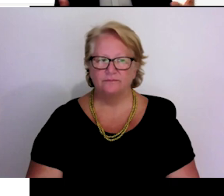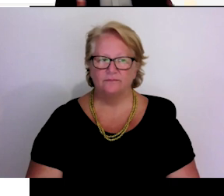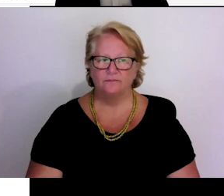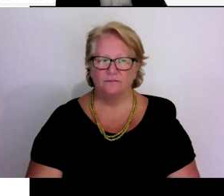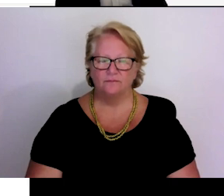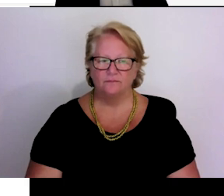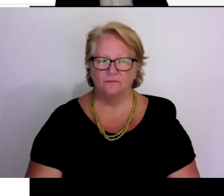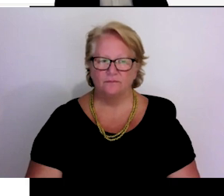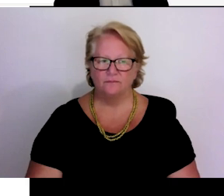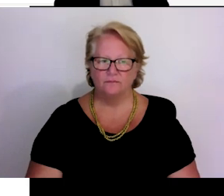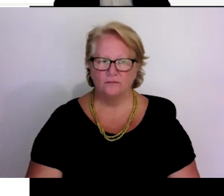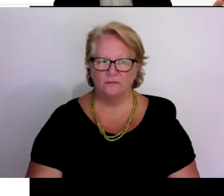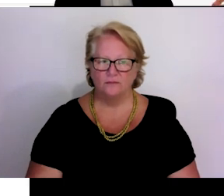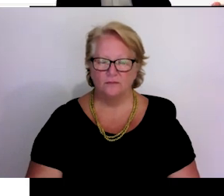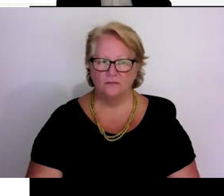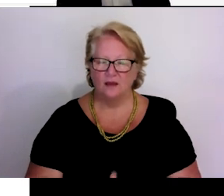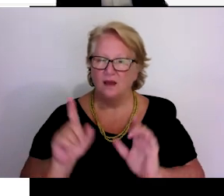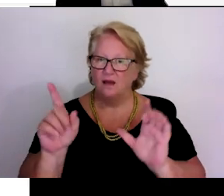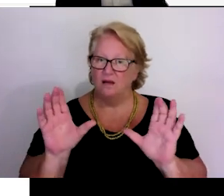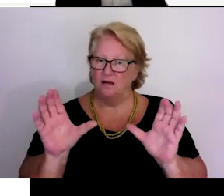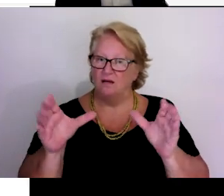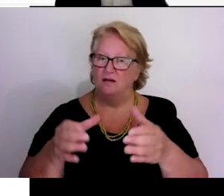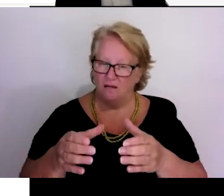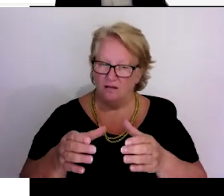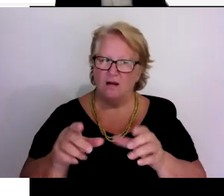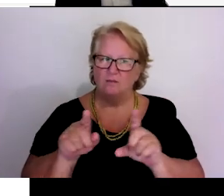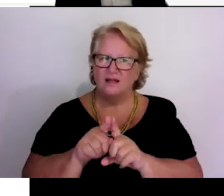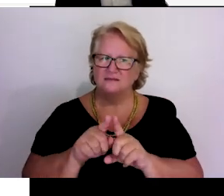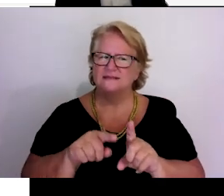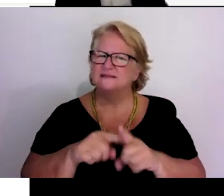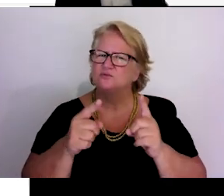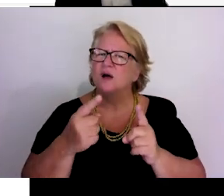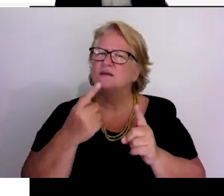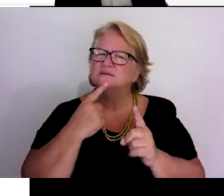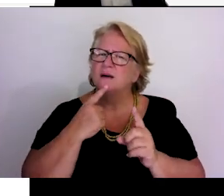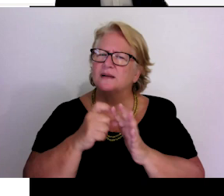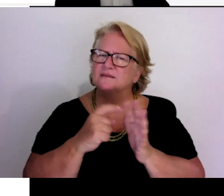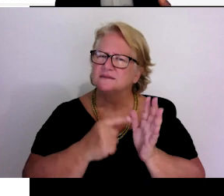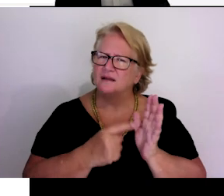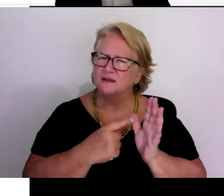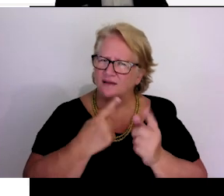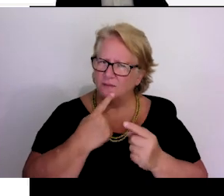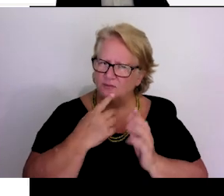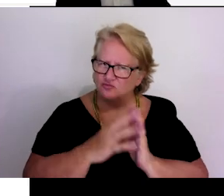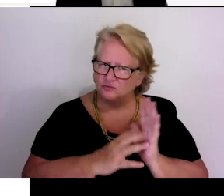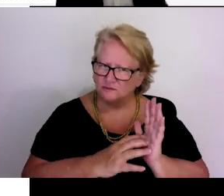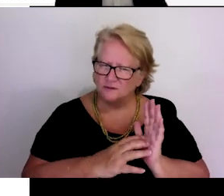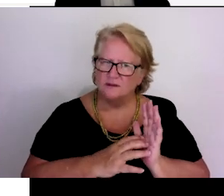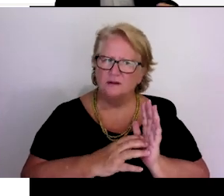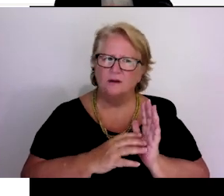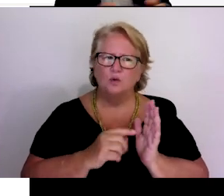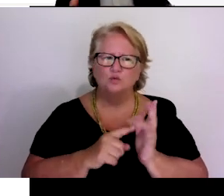them together, we needed to bring together lots of different types of data to be able to look at the whole or